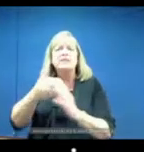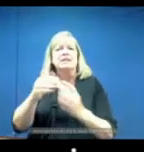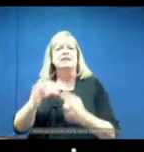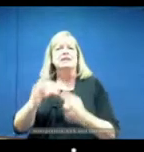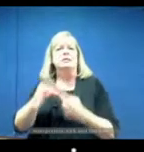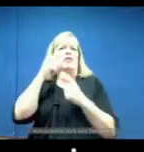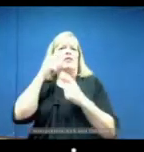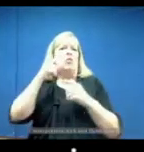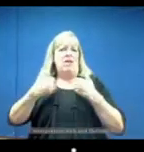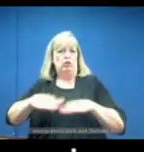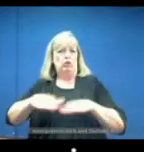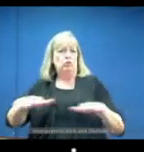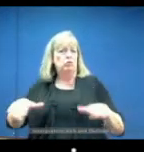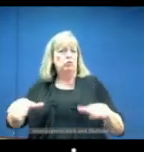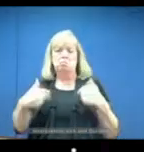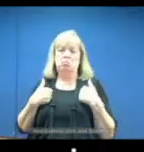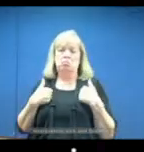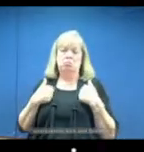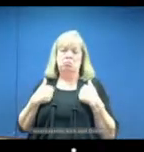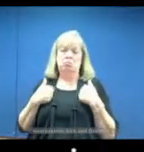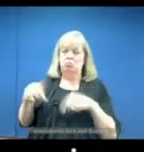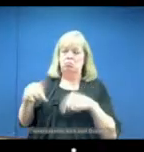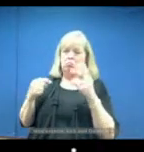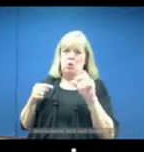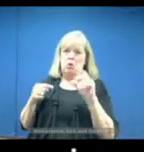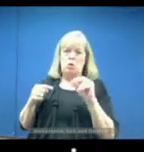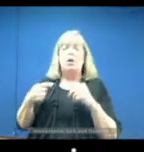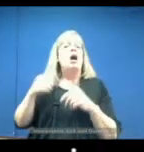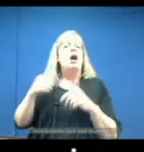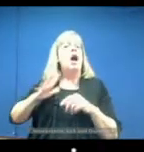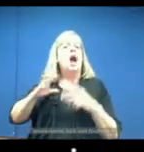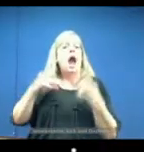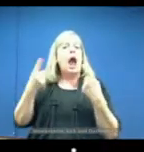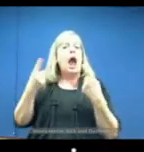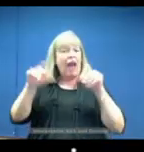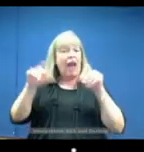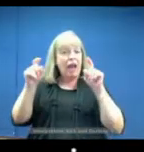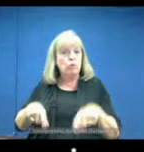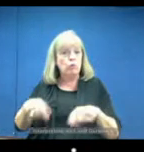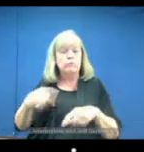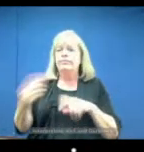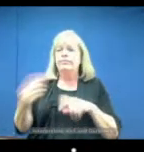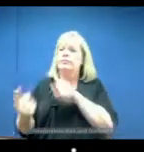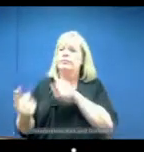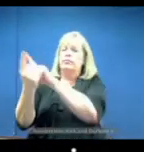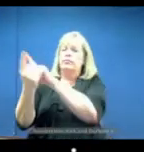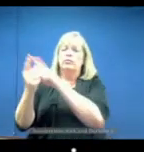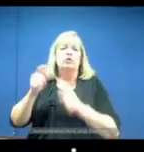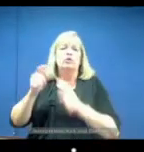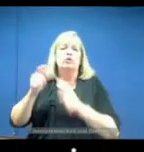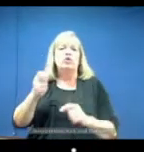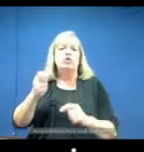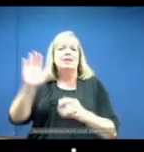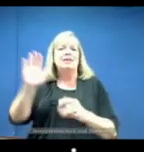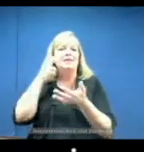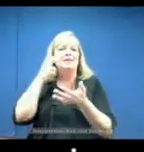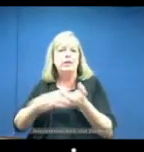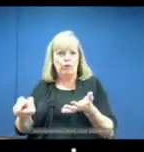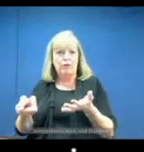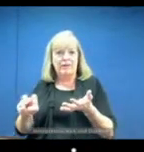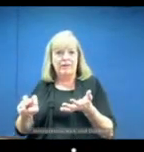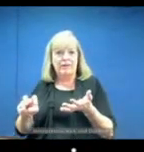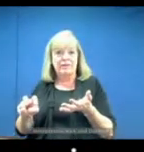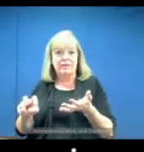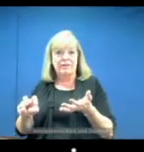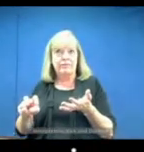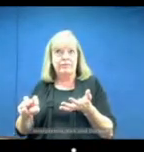in the past gone to the judge's secretary when I was having, actually, that was